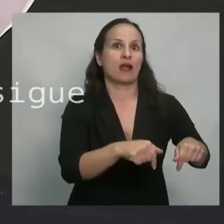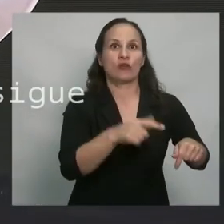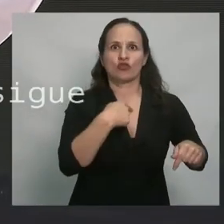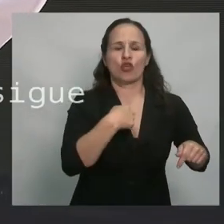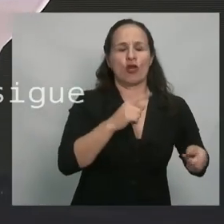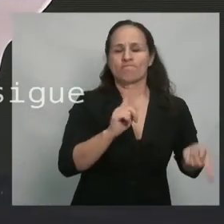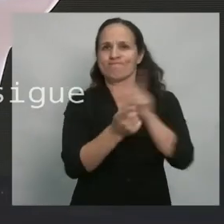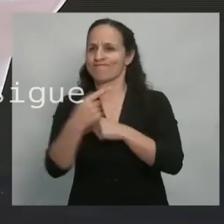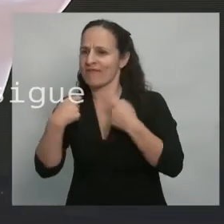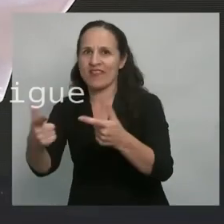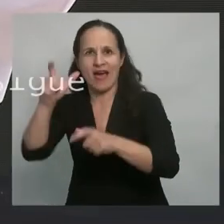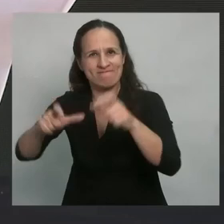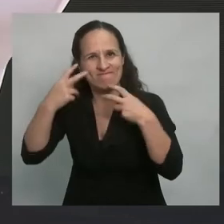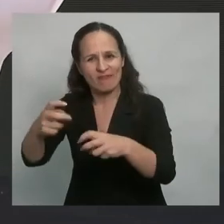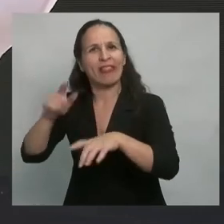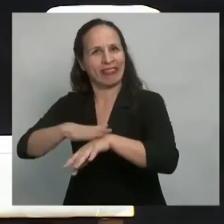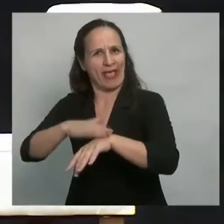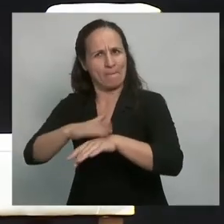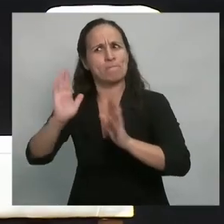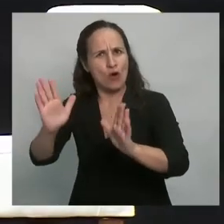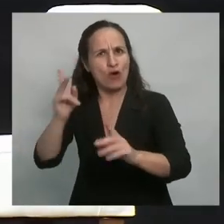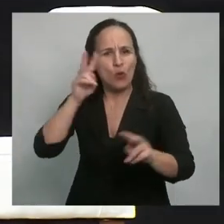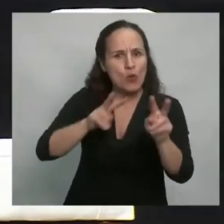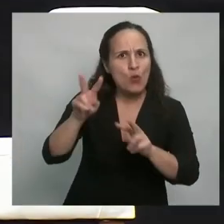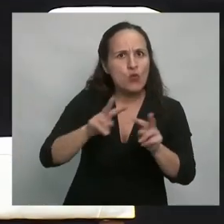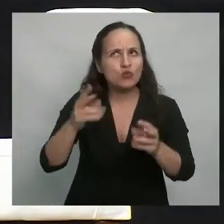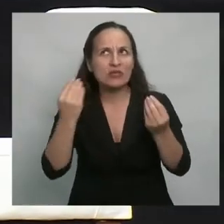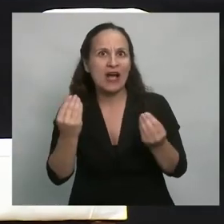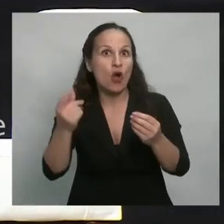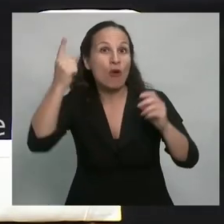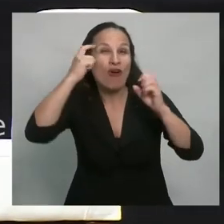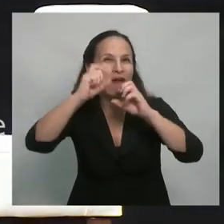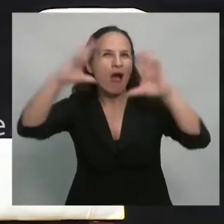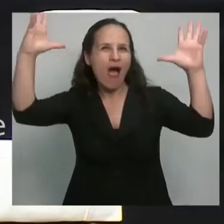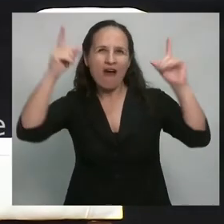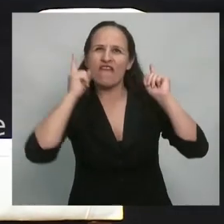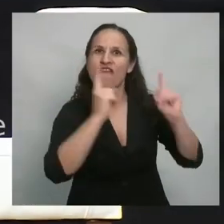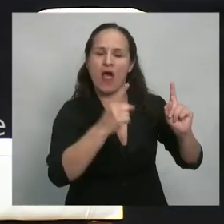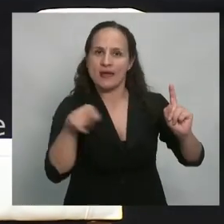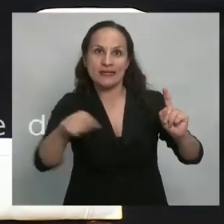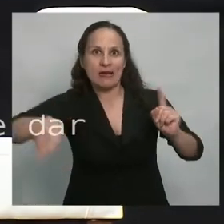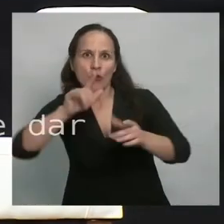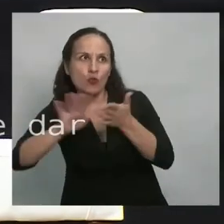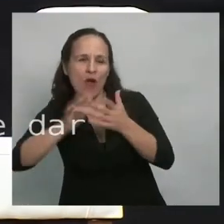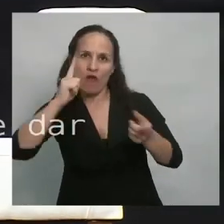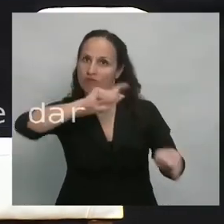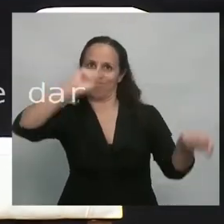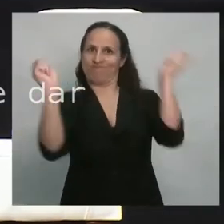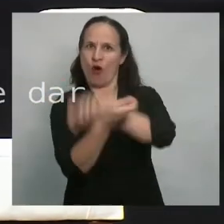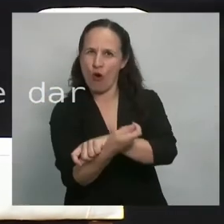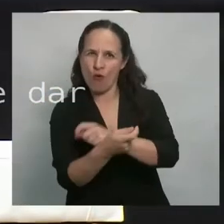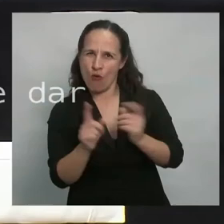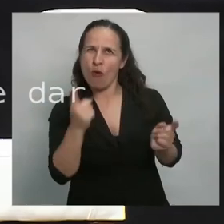turn paradigms on their heads. They do not ask how the region threatens the security of the West,